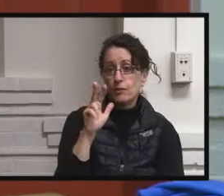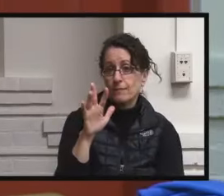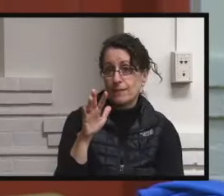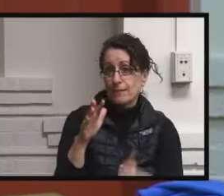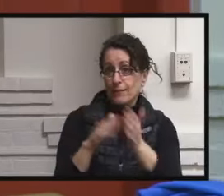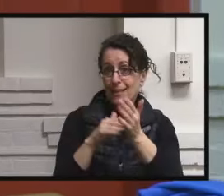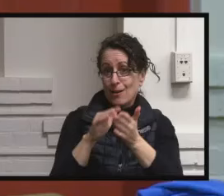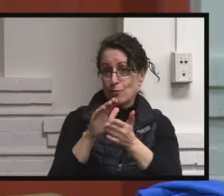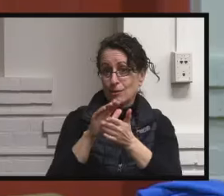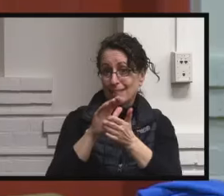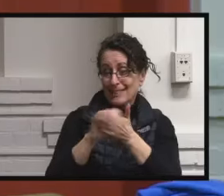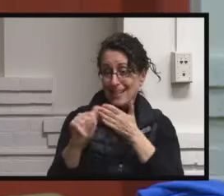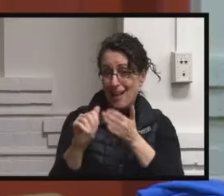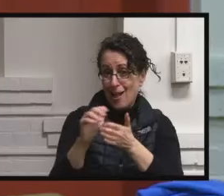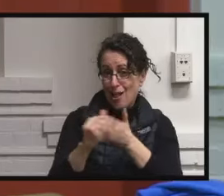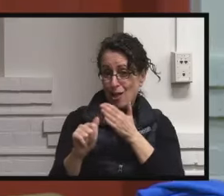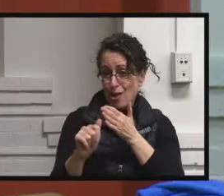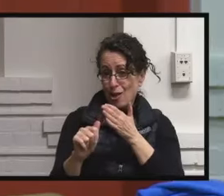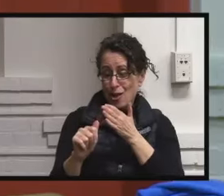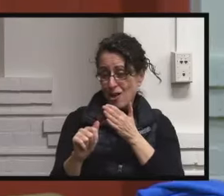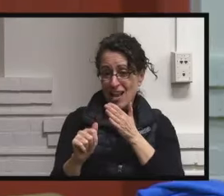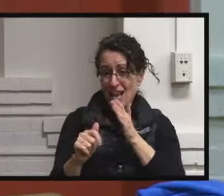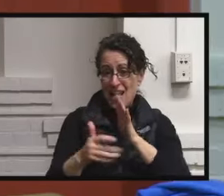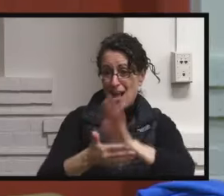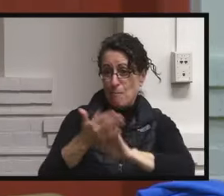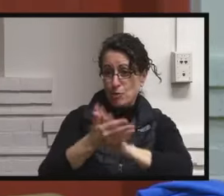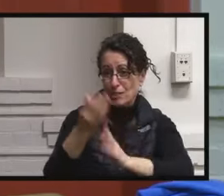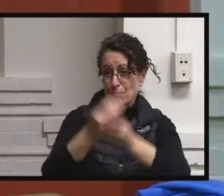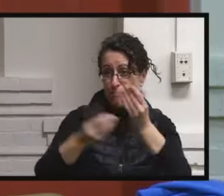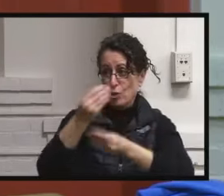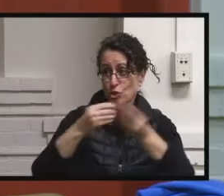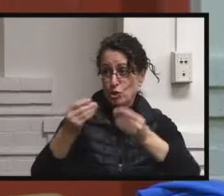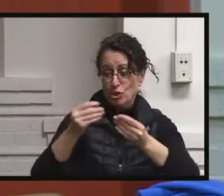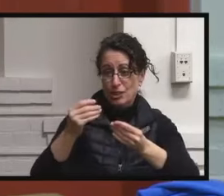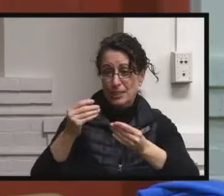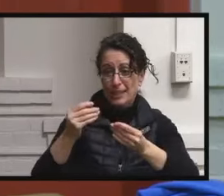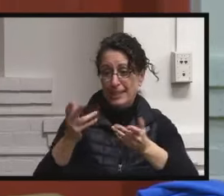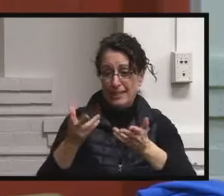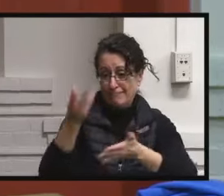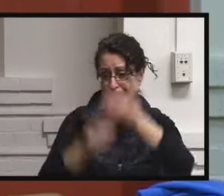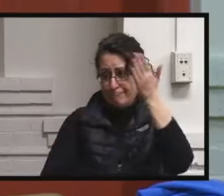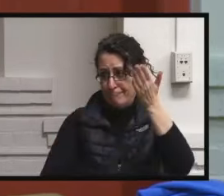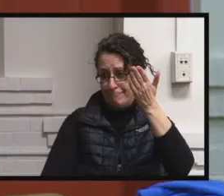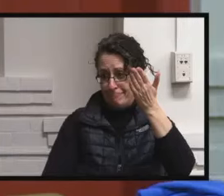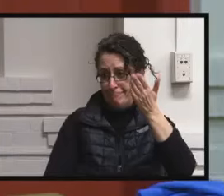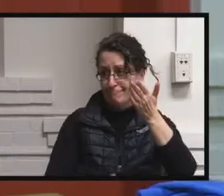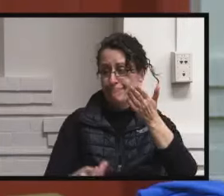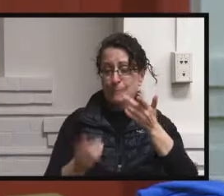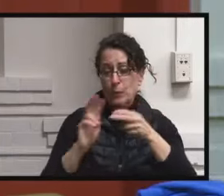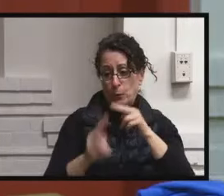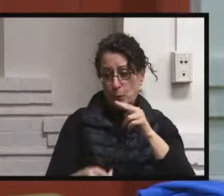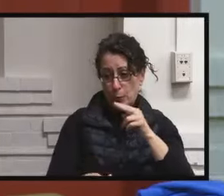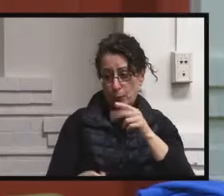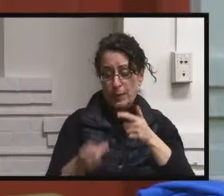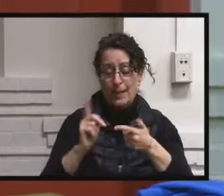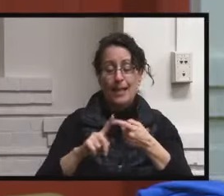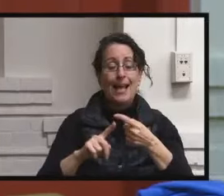the district in our annual operation. Last year, we lost about $105,000.